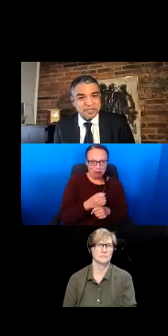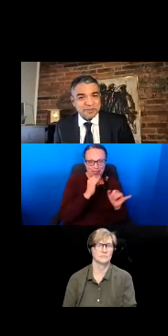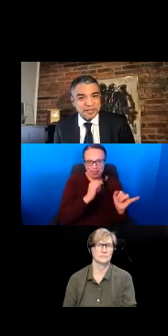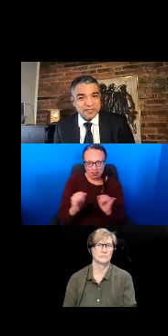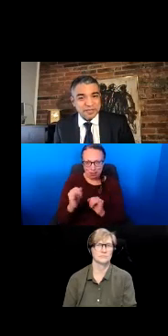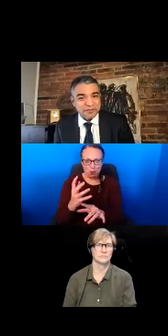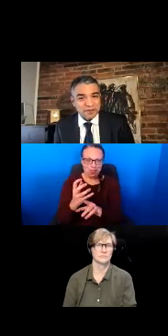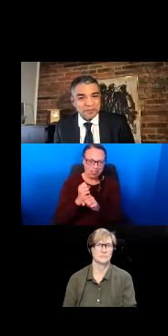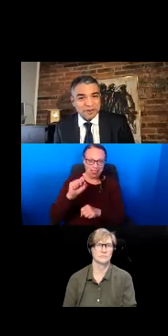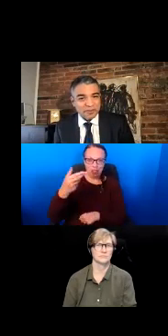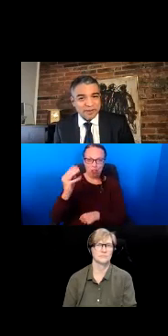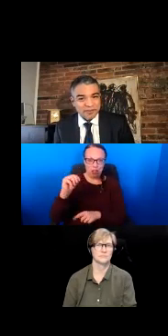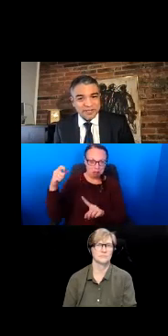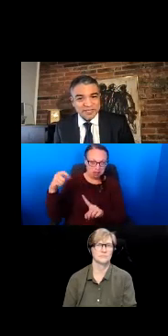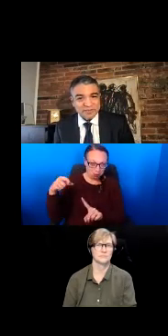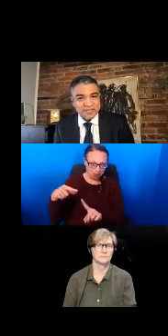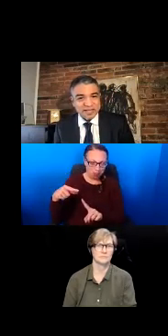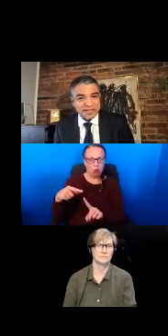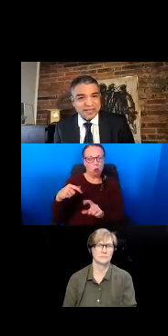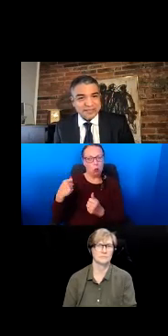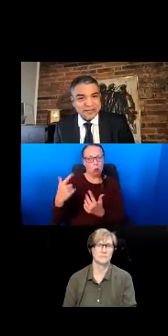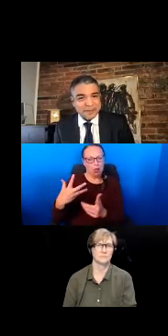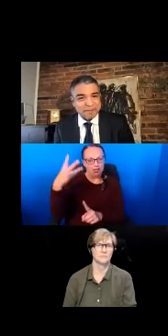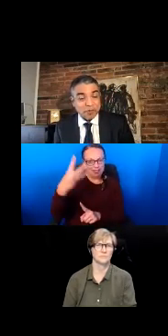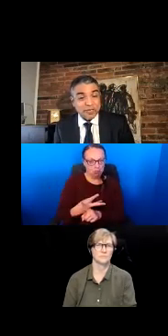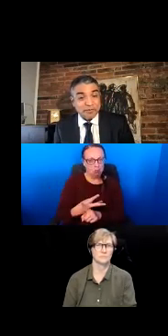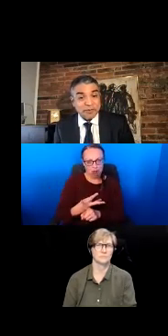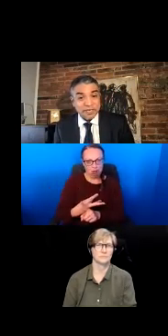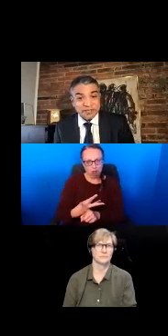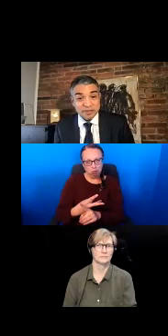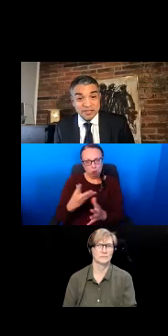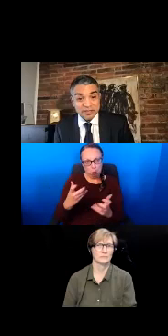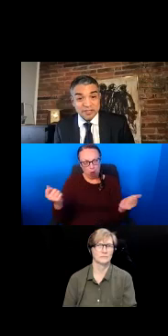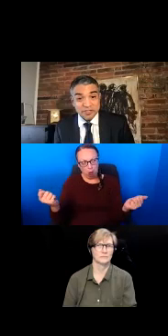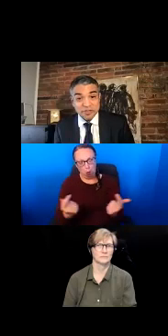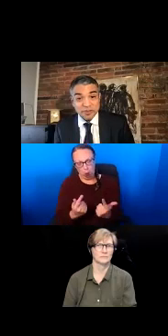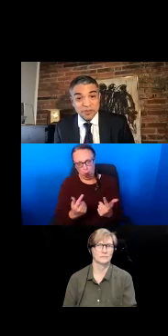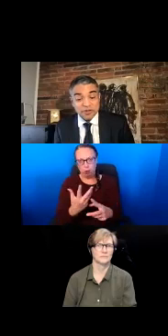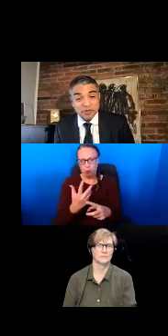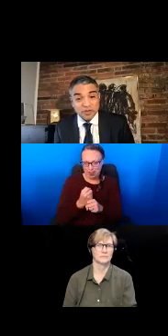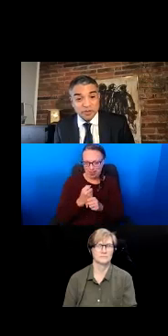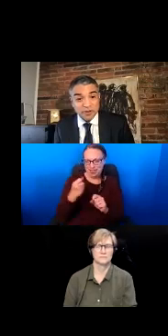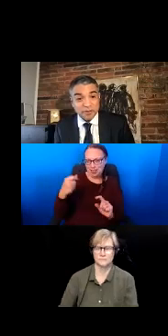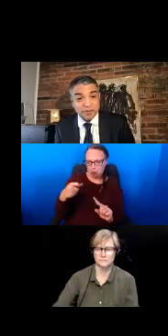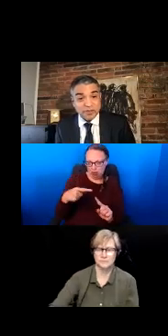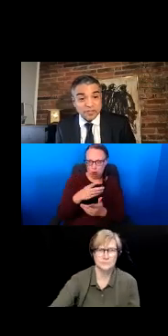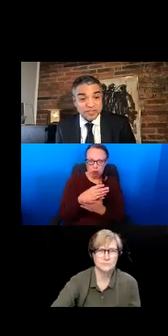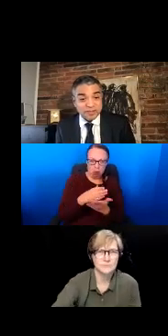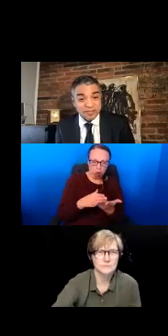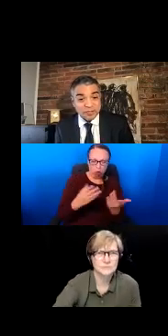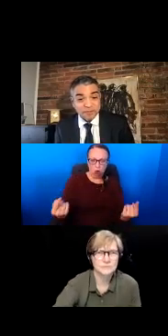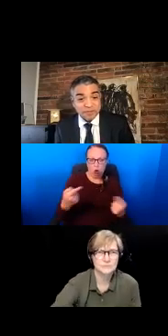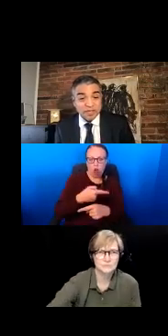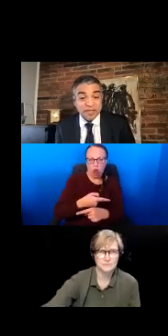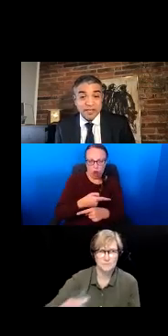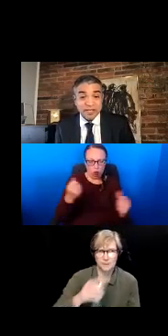sham stimulation follow-up wait 6 months out, and wanted everyone to get stimulation. So it was a partial crossover. Everyone eventually got